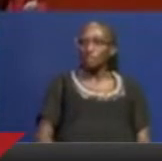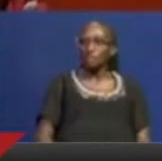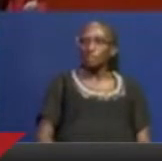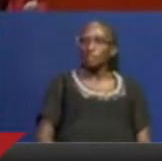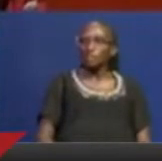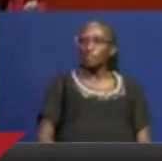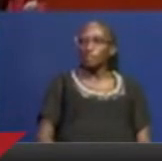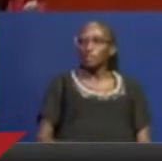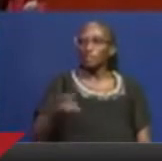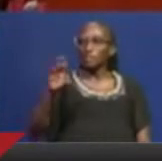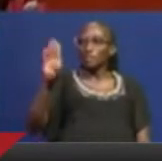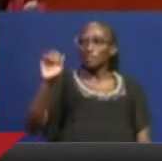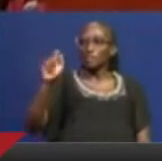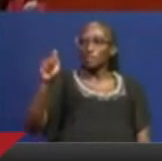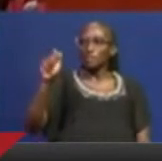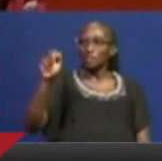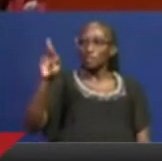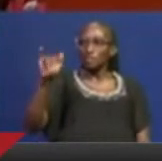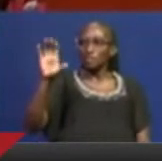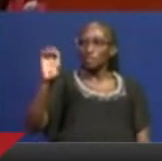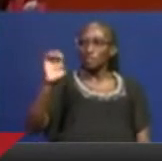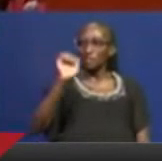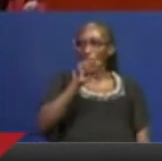Dagoretti North Beatrice Elachi.